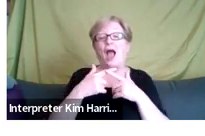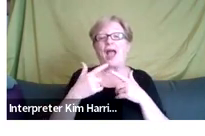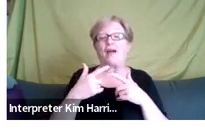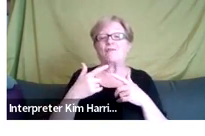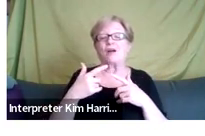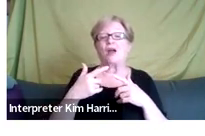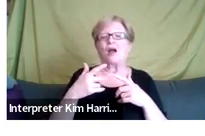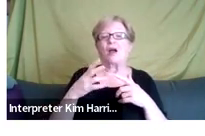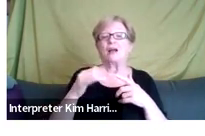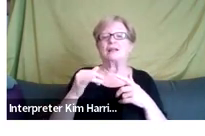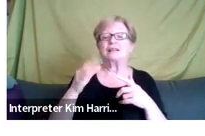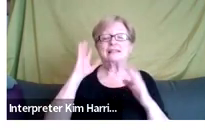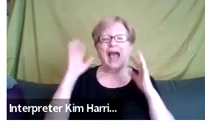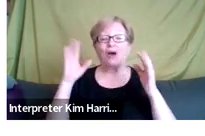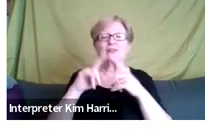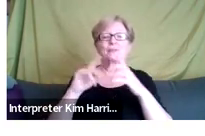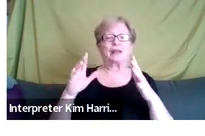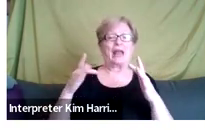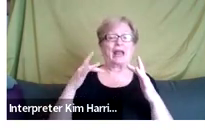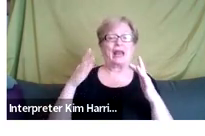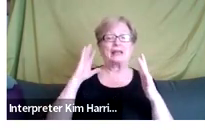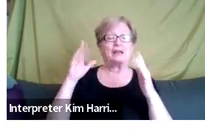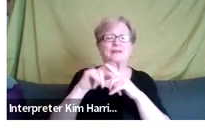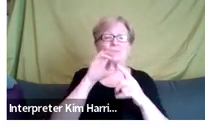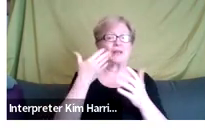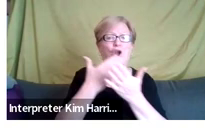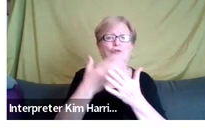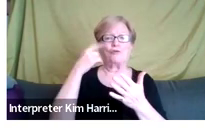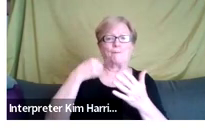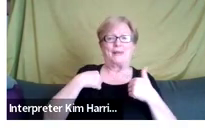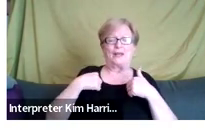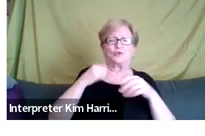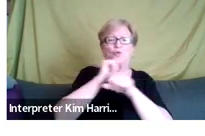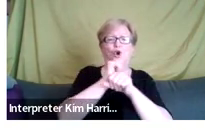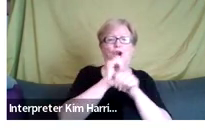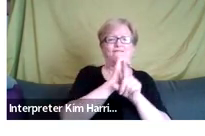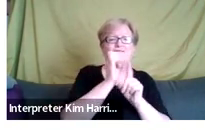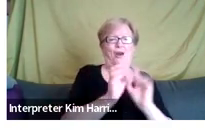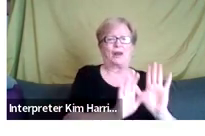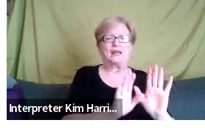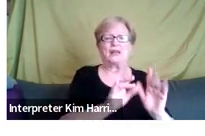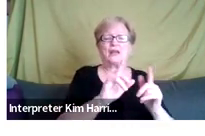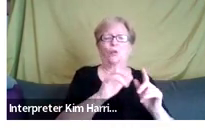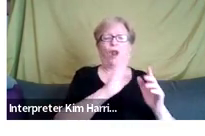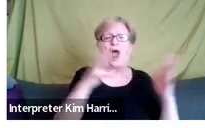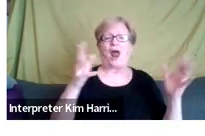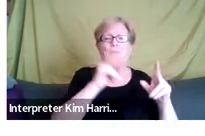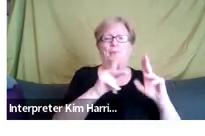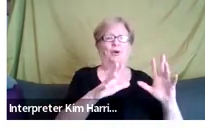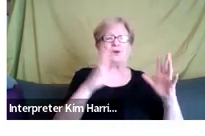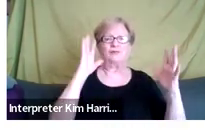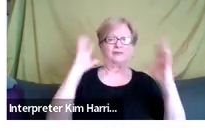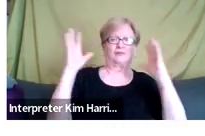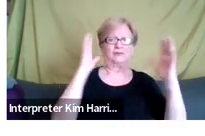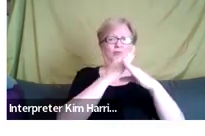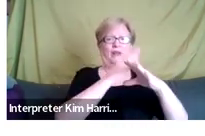sound that sometimes is not conducive to a work environment where there are a lot of people, because I may have to